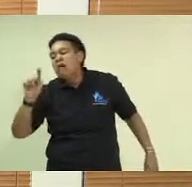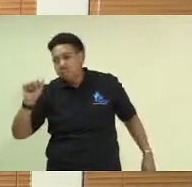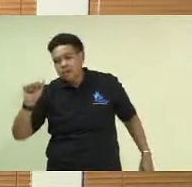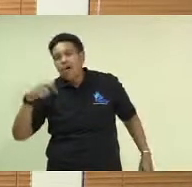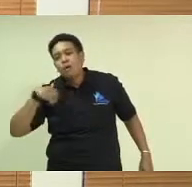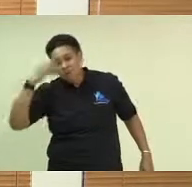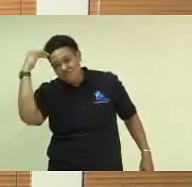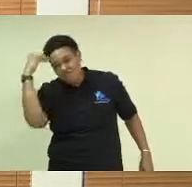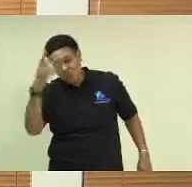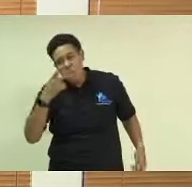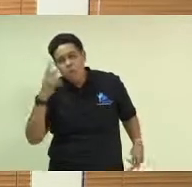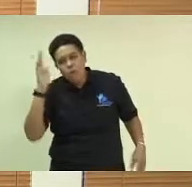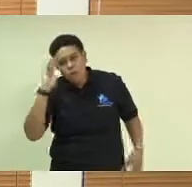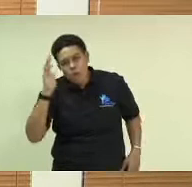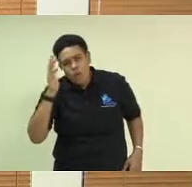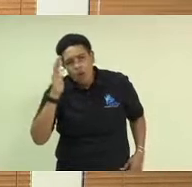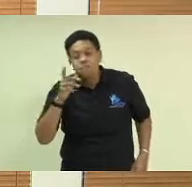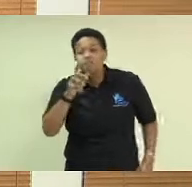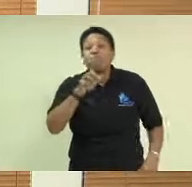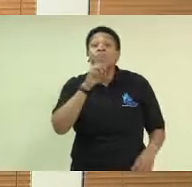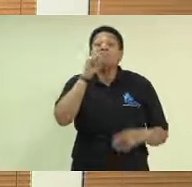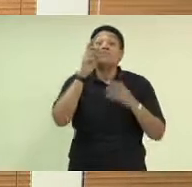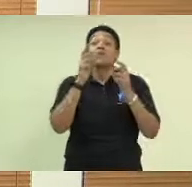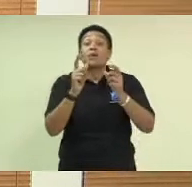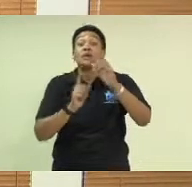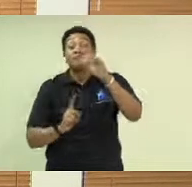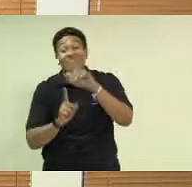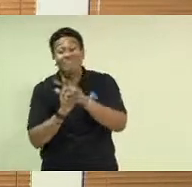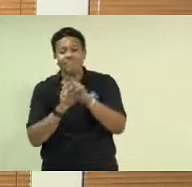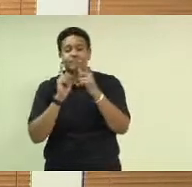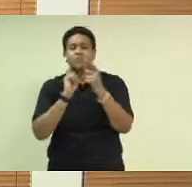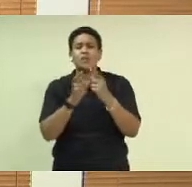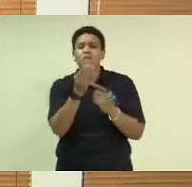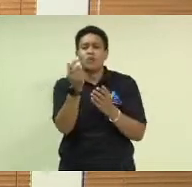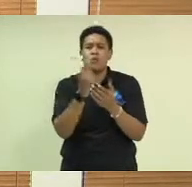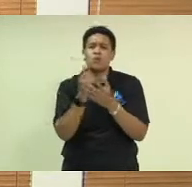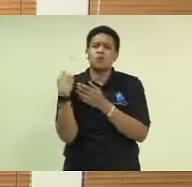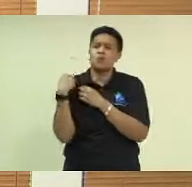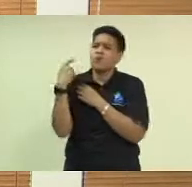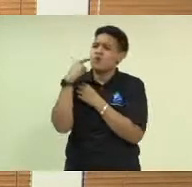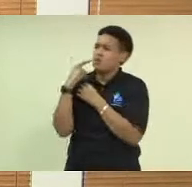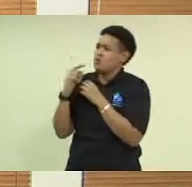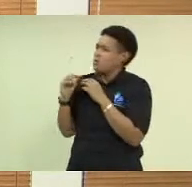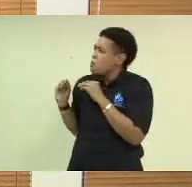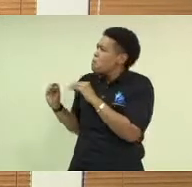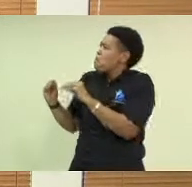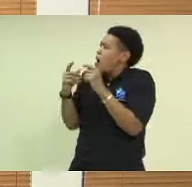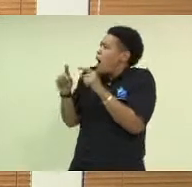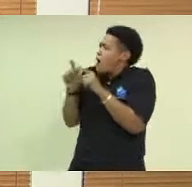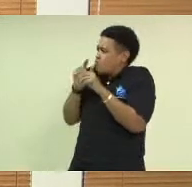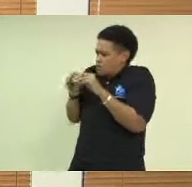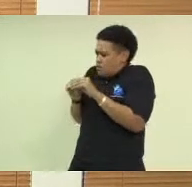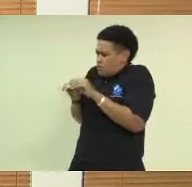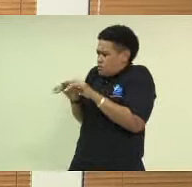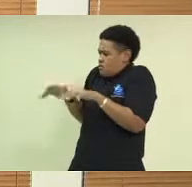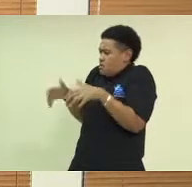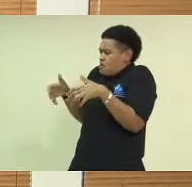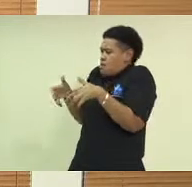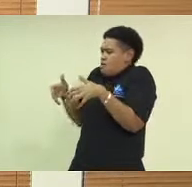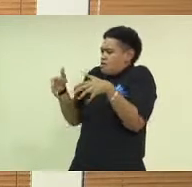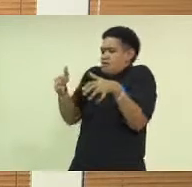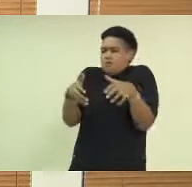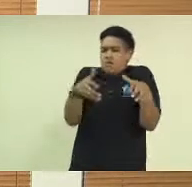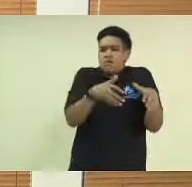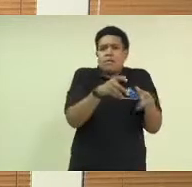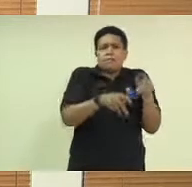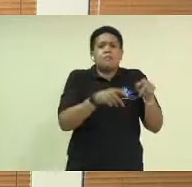known. The other quick point I want to raise is that in the last few weeks, we've heard of cases of clusters of persons